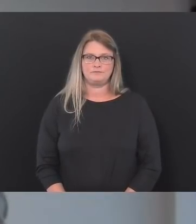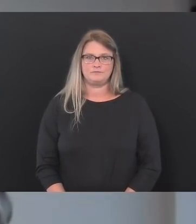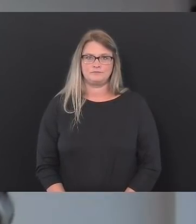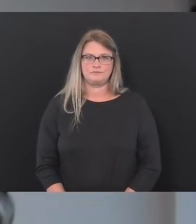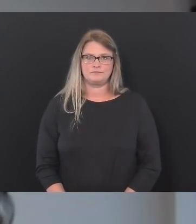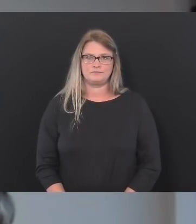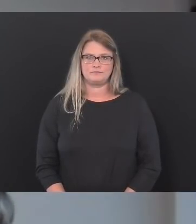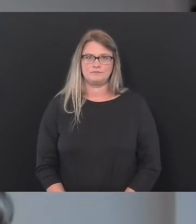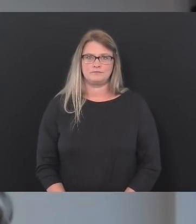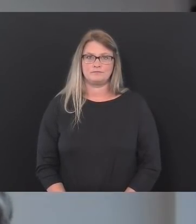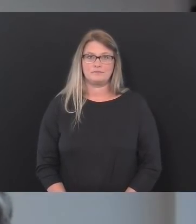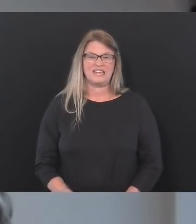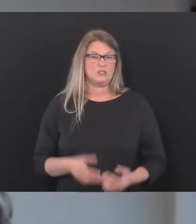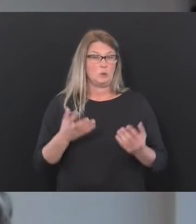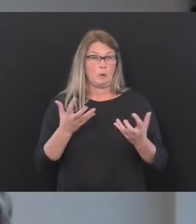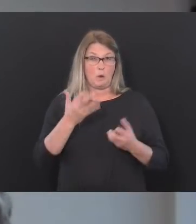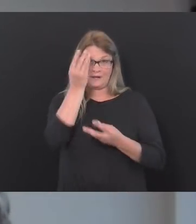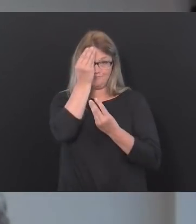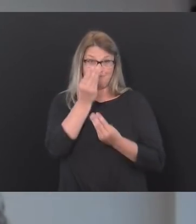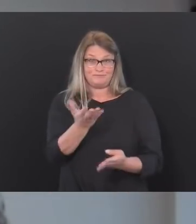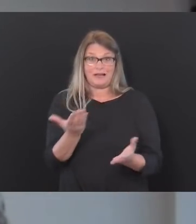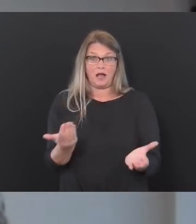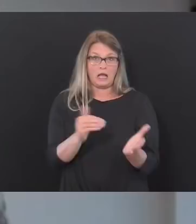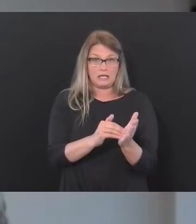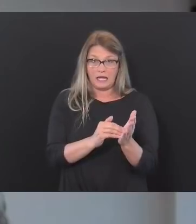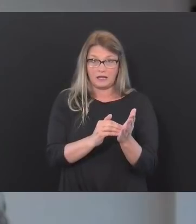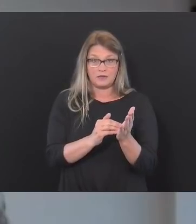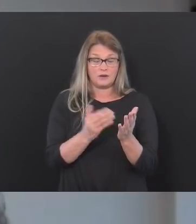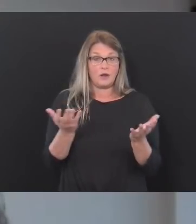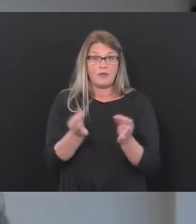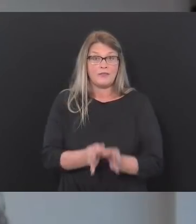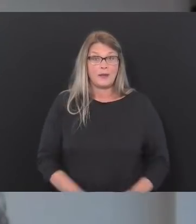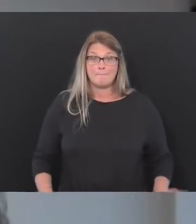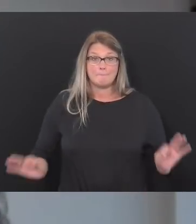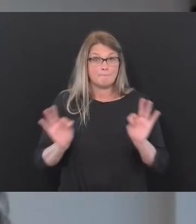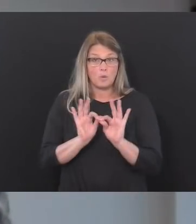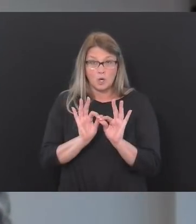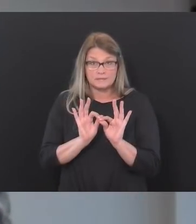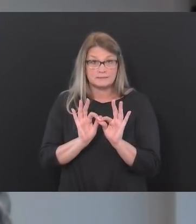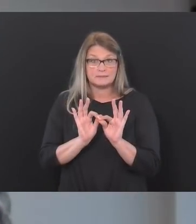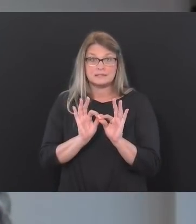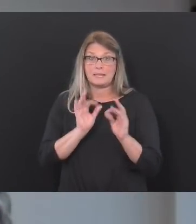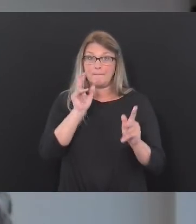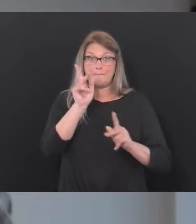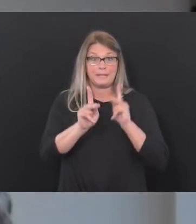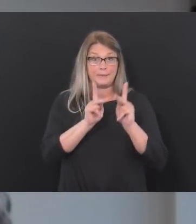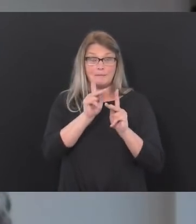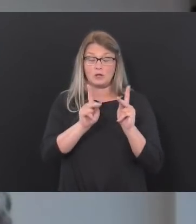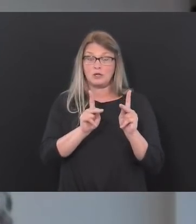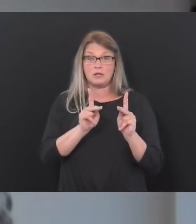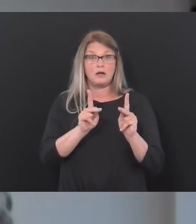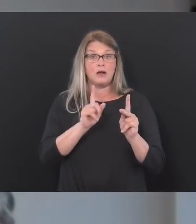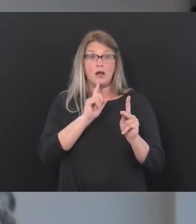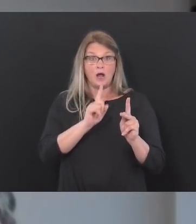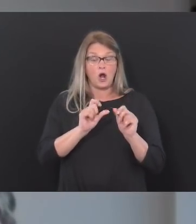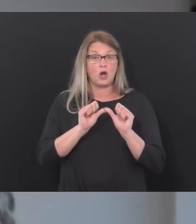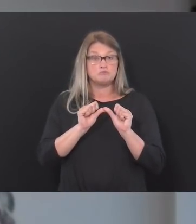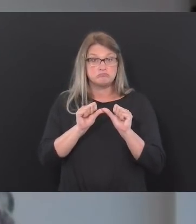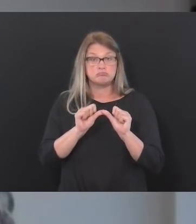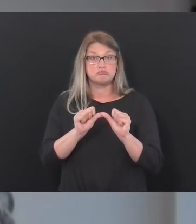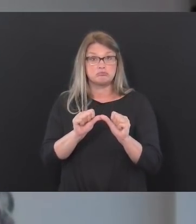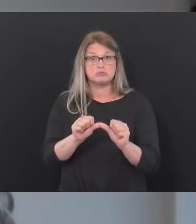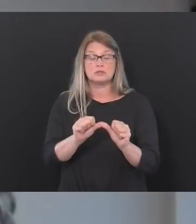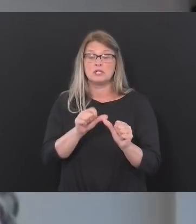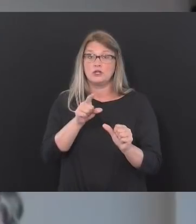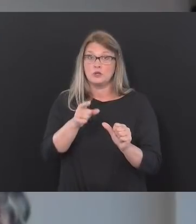to reiterate the importance of the measures that people are putting in place. As you heard, the